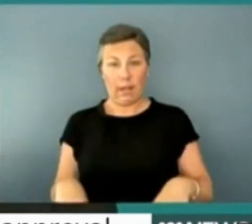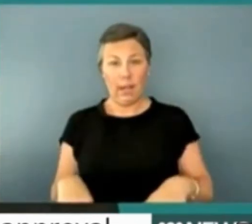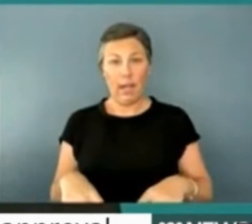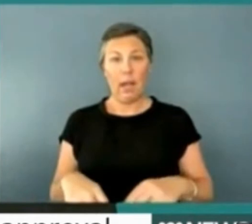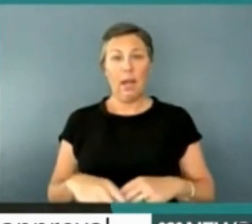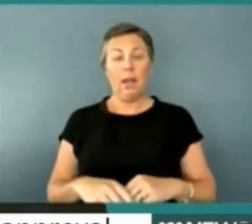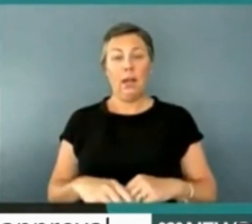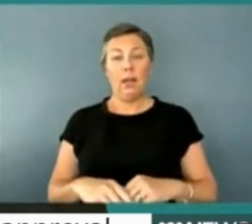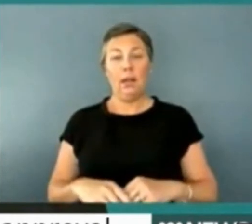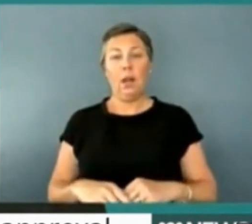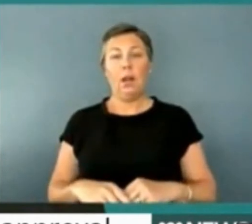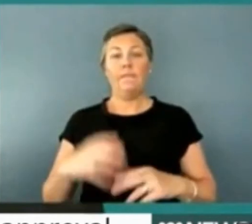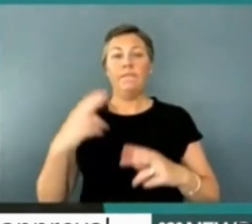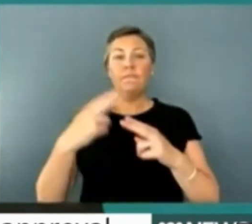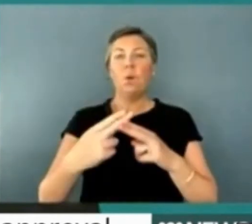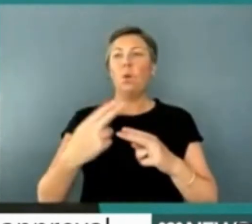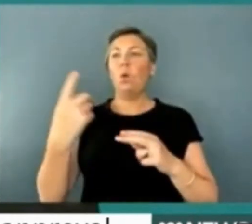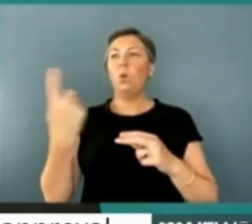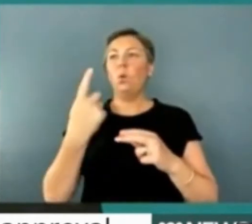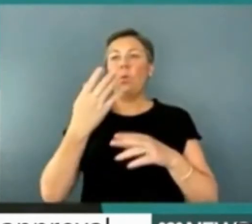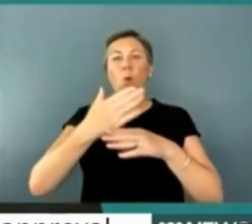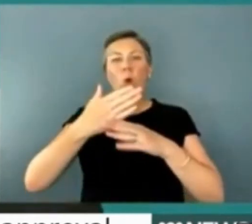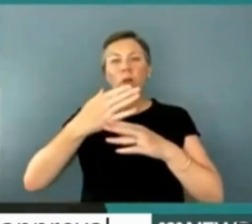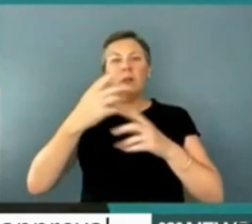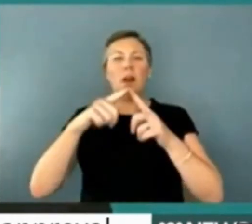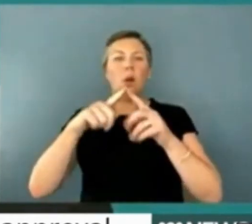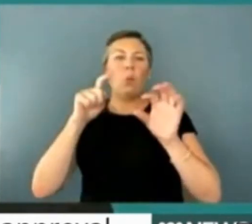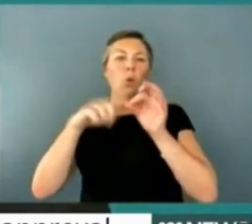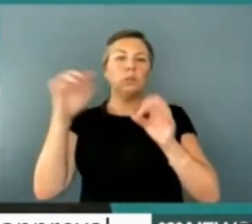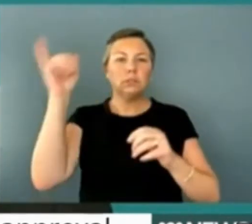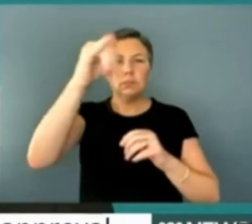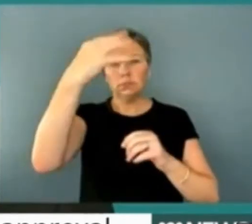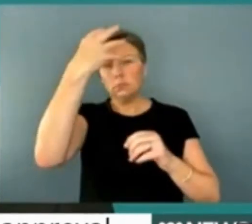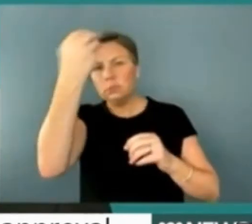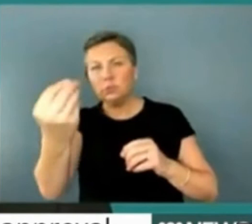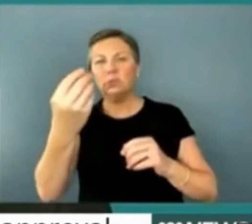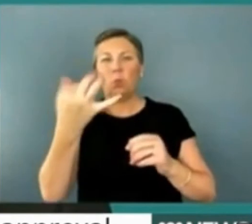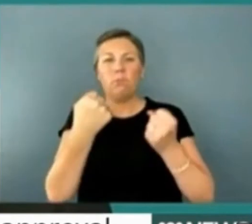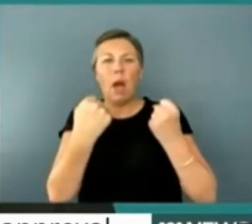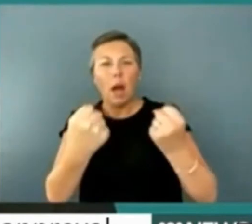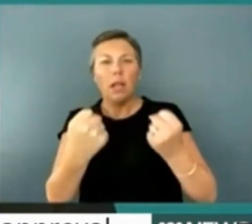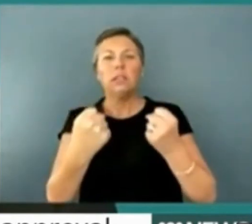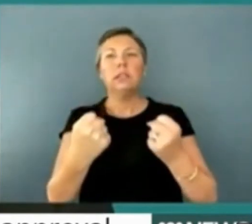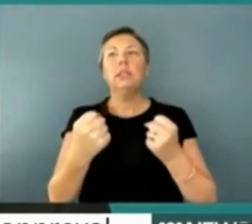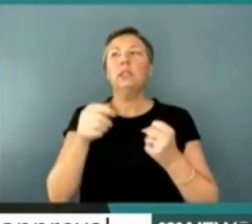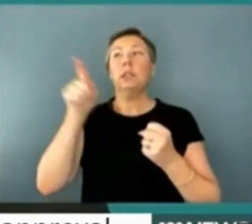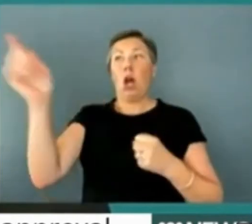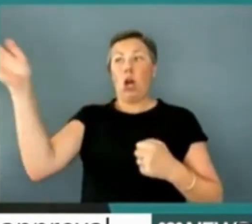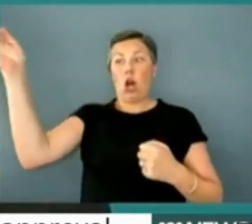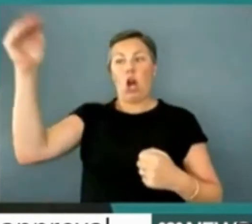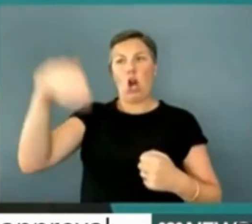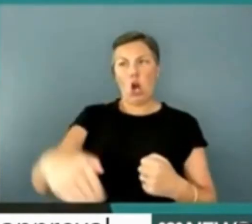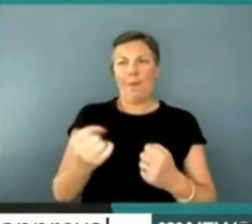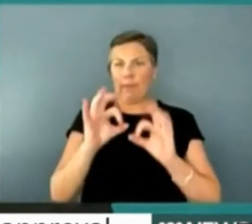have specific arrangements with aircrew, and we negotiated that with the various companies unions